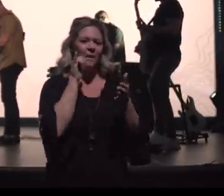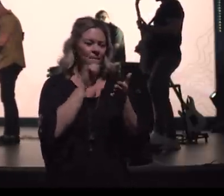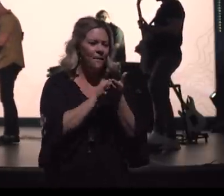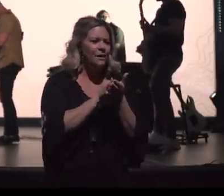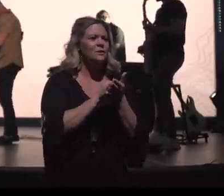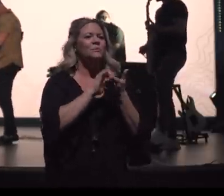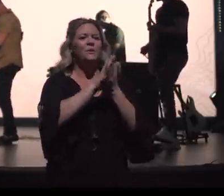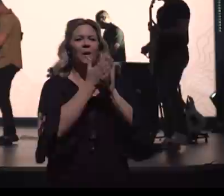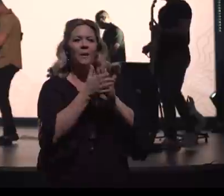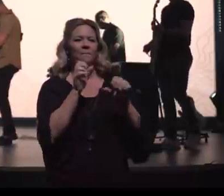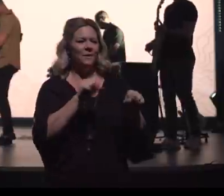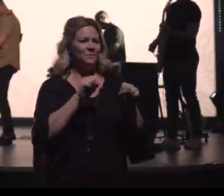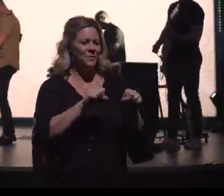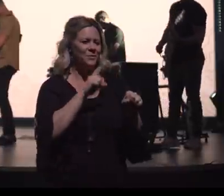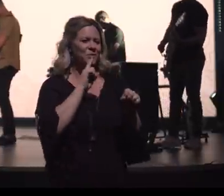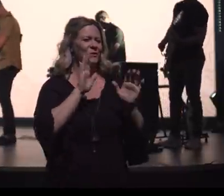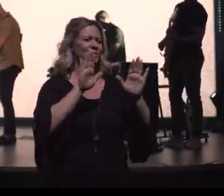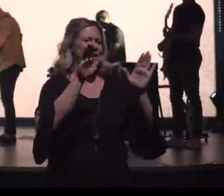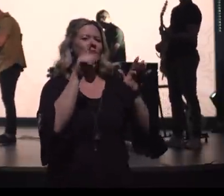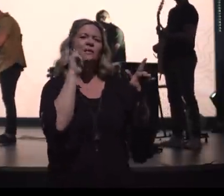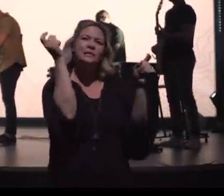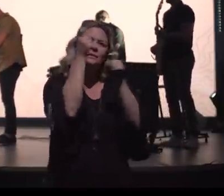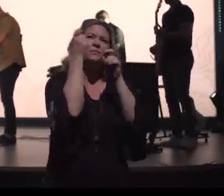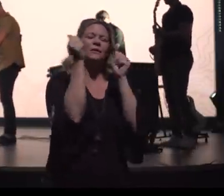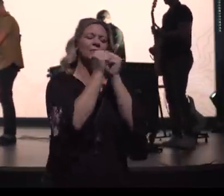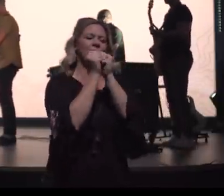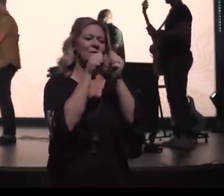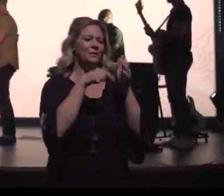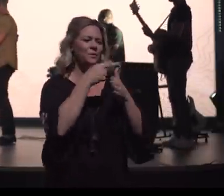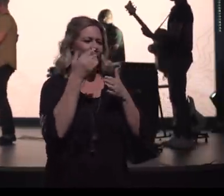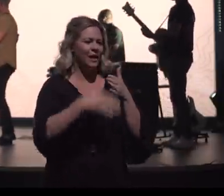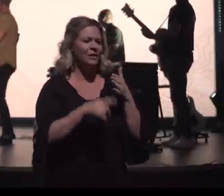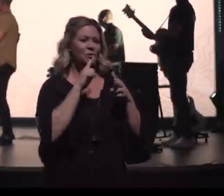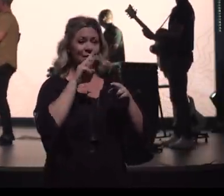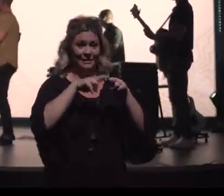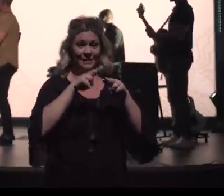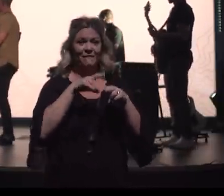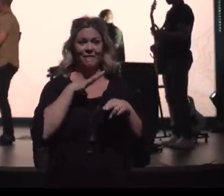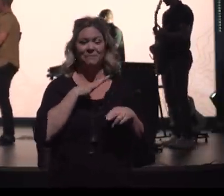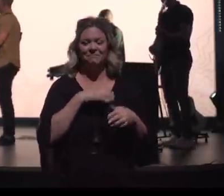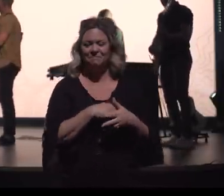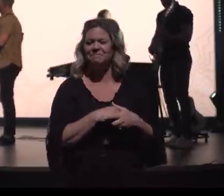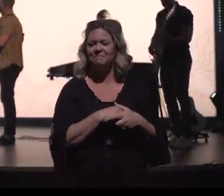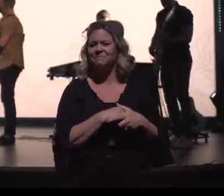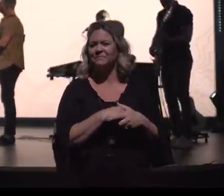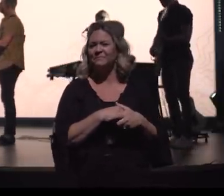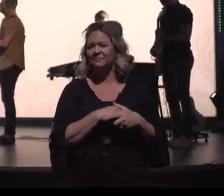impossible possible. It's great being able to celebrate that with you this weekend. You can be seated.